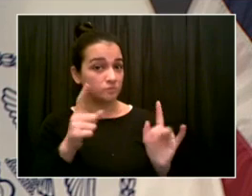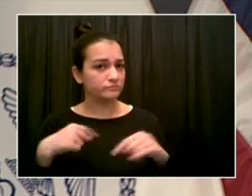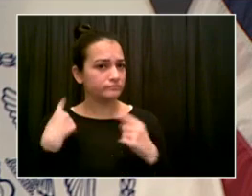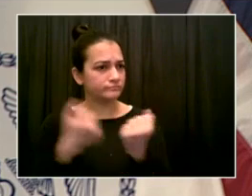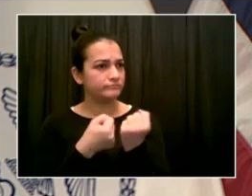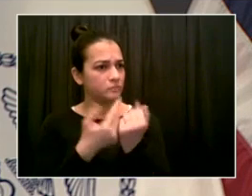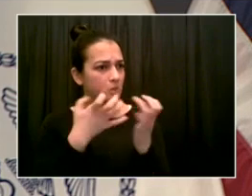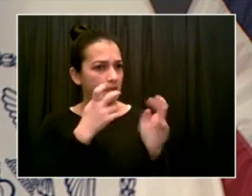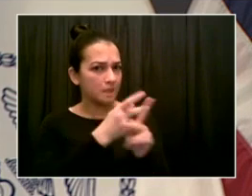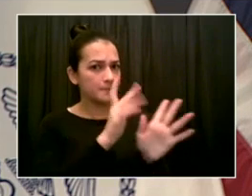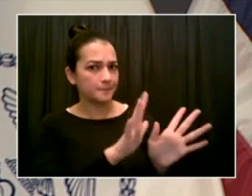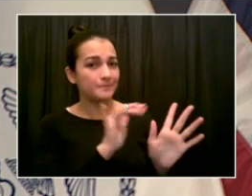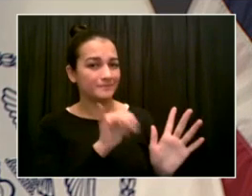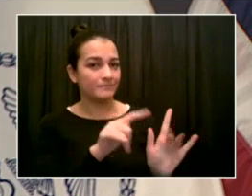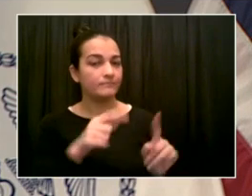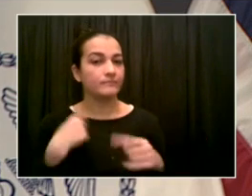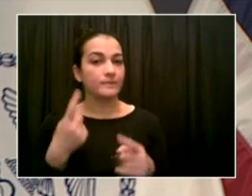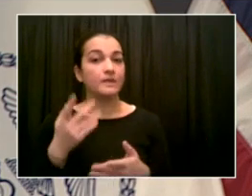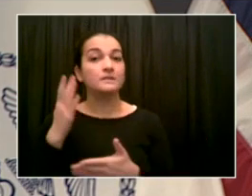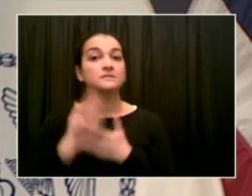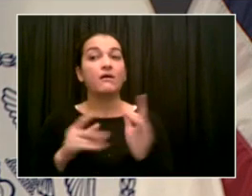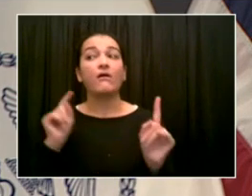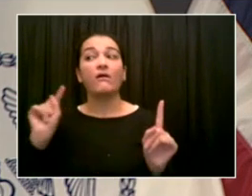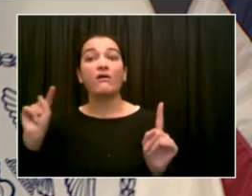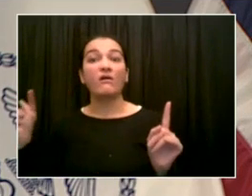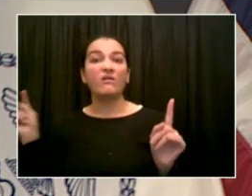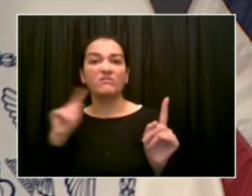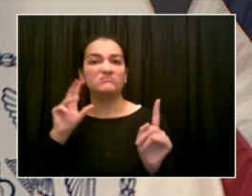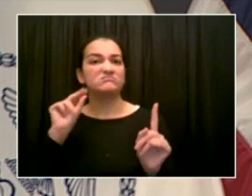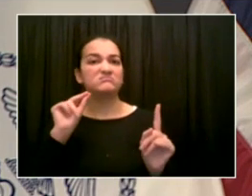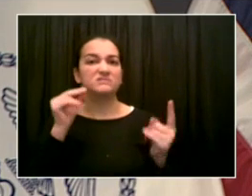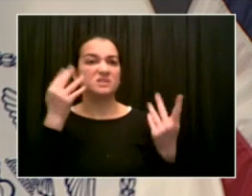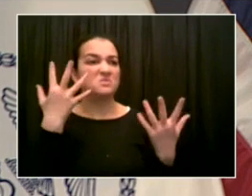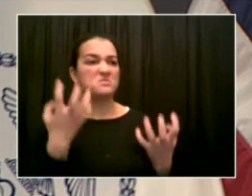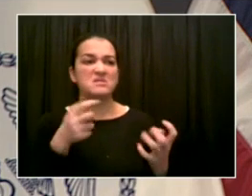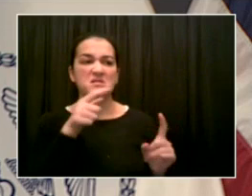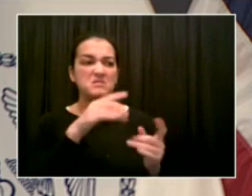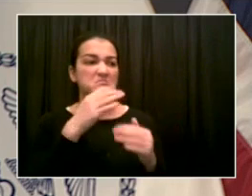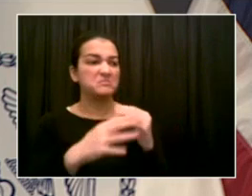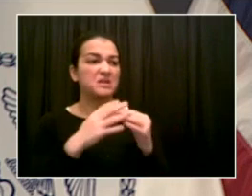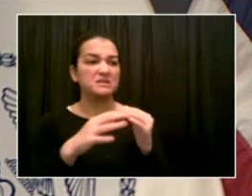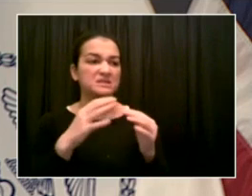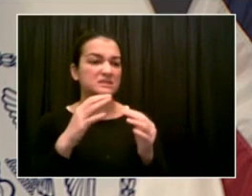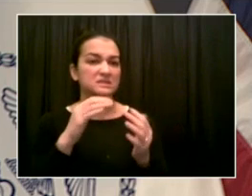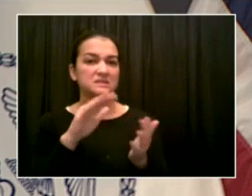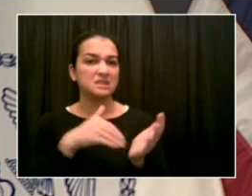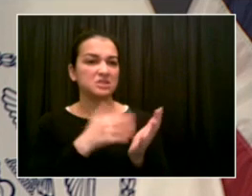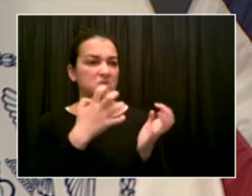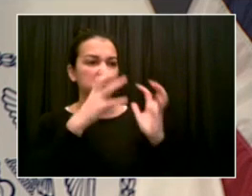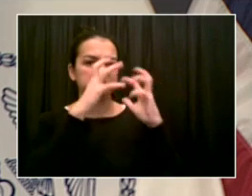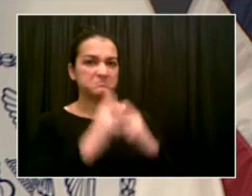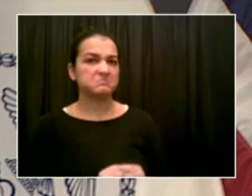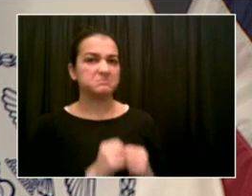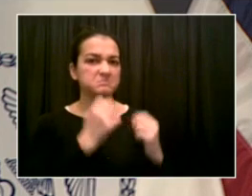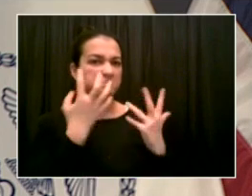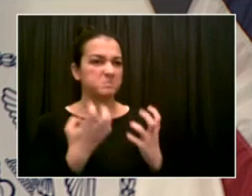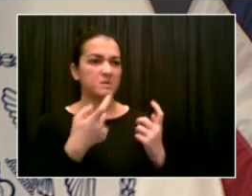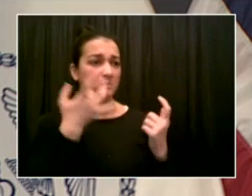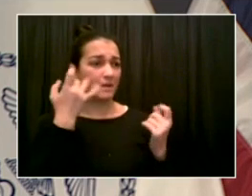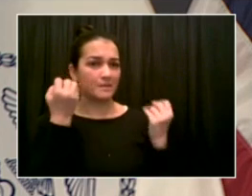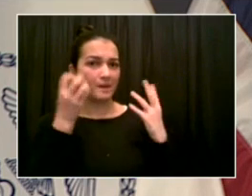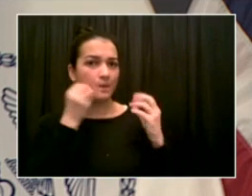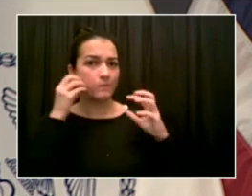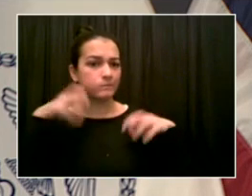the project is way too large for this residential block, and approving it would set a dangerous precedent, and also approving it against the will of the